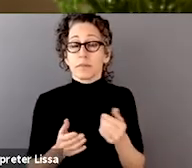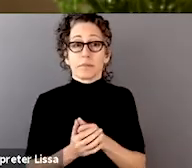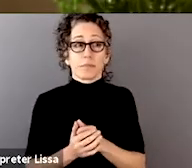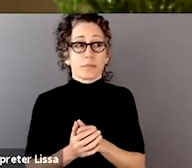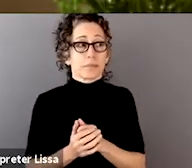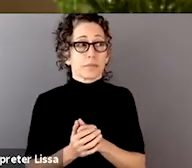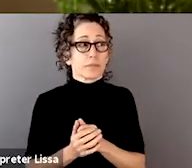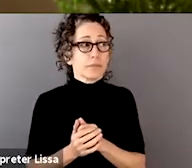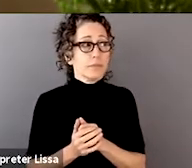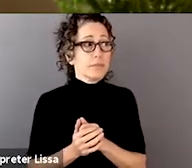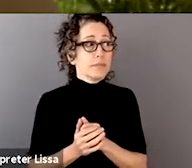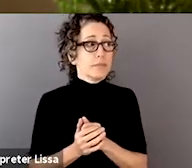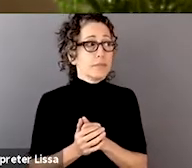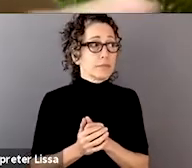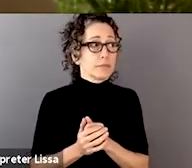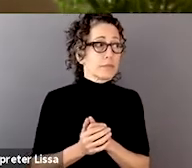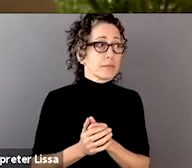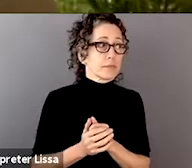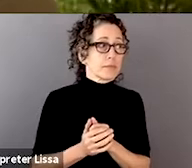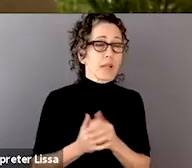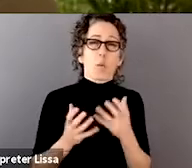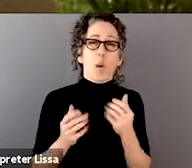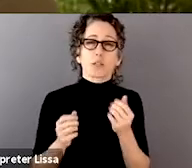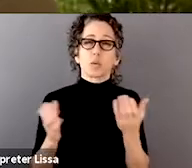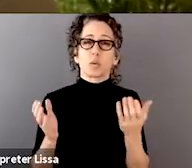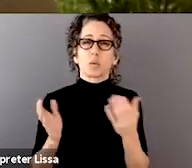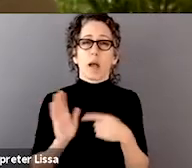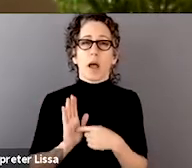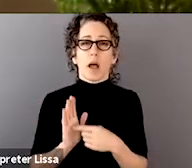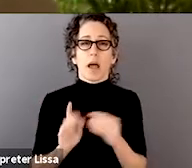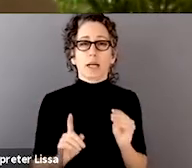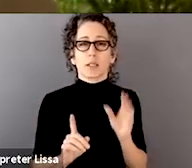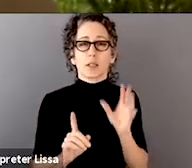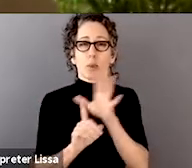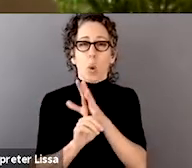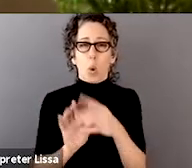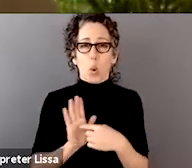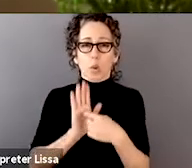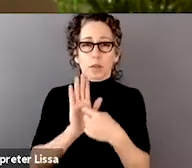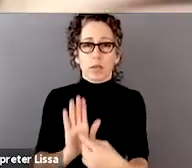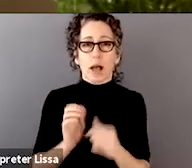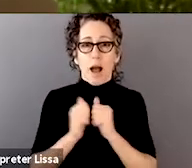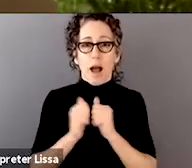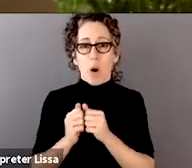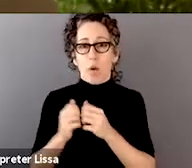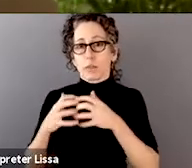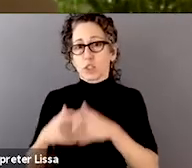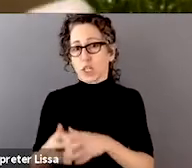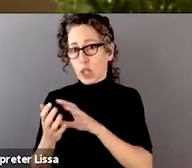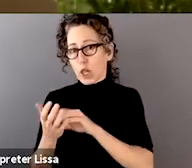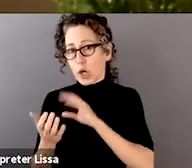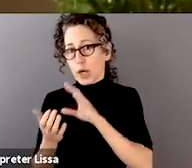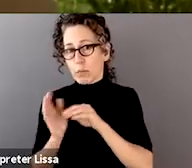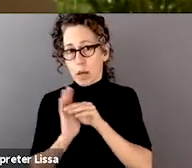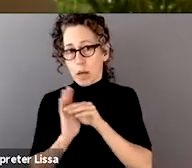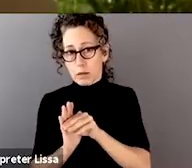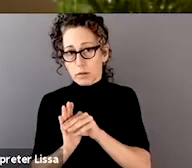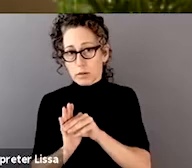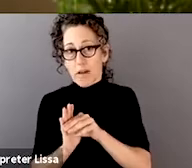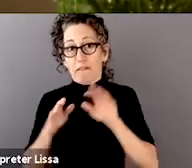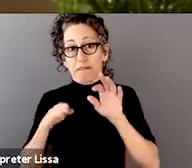to basically expose how machine learning models are functioning to humans so that humans